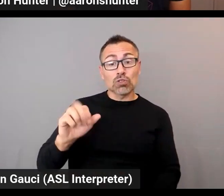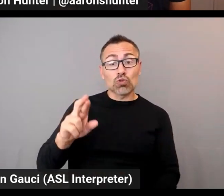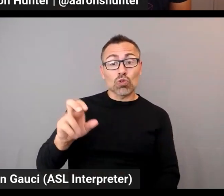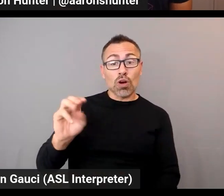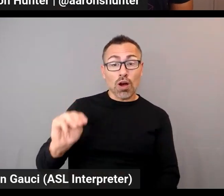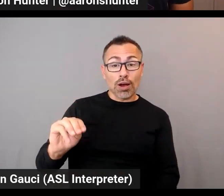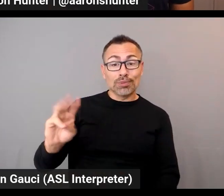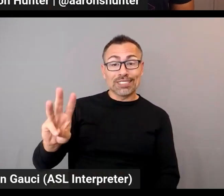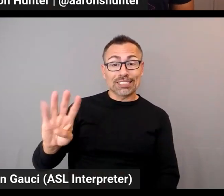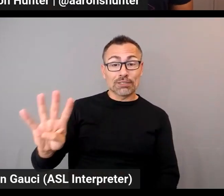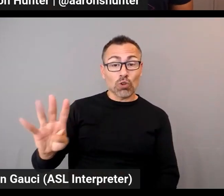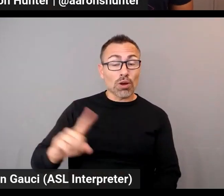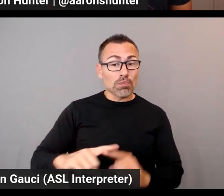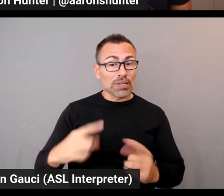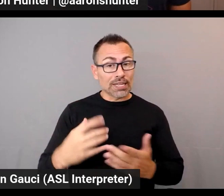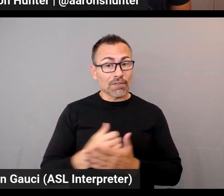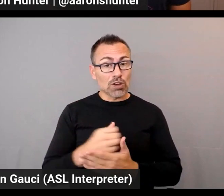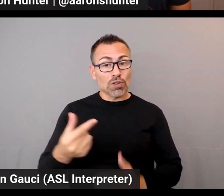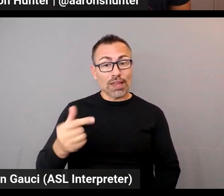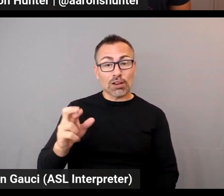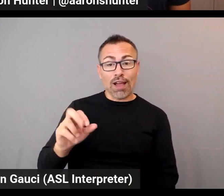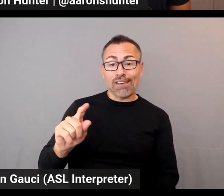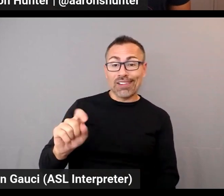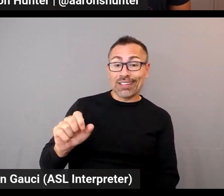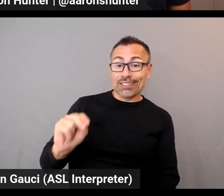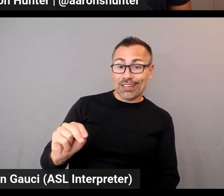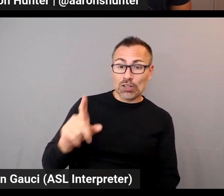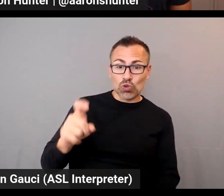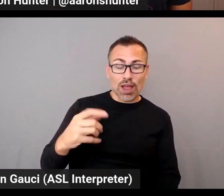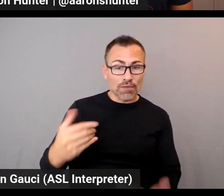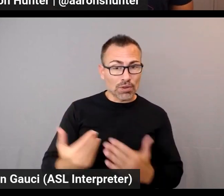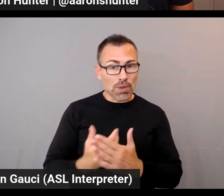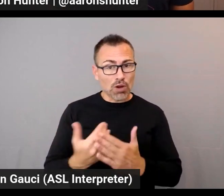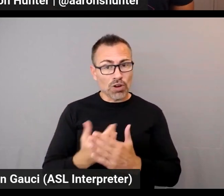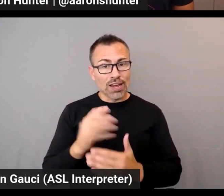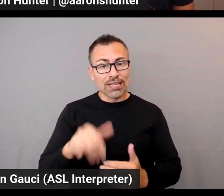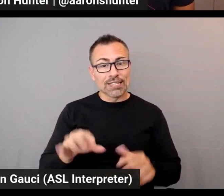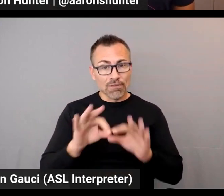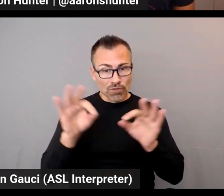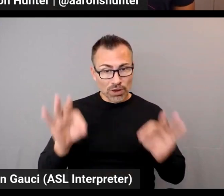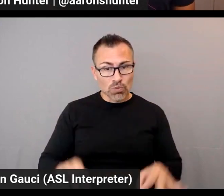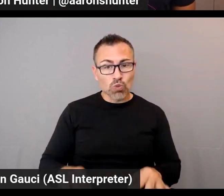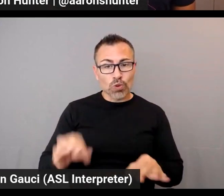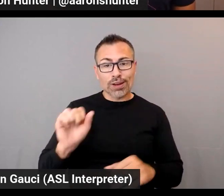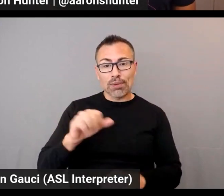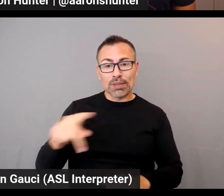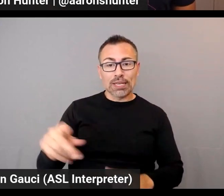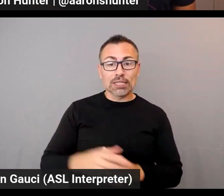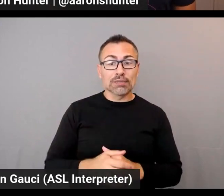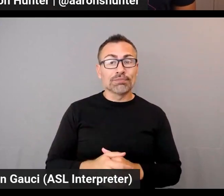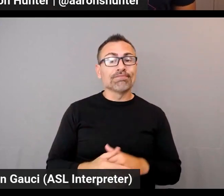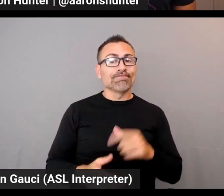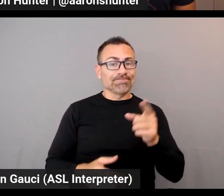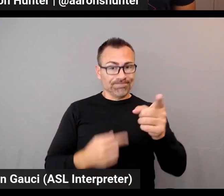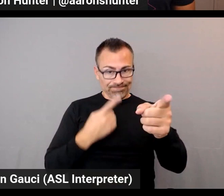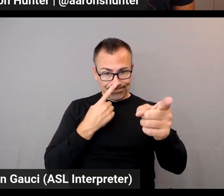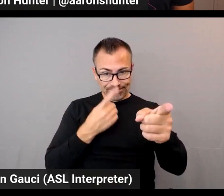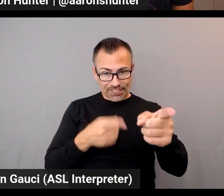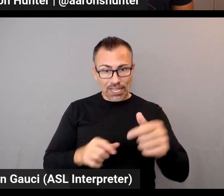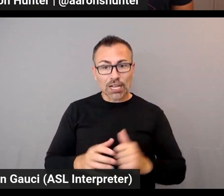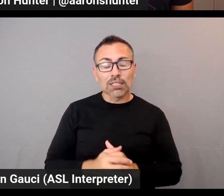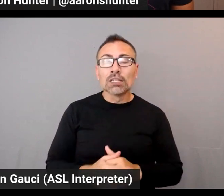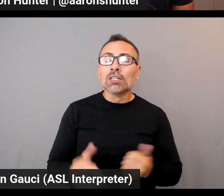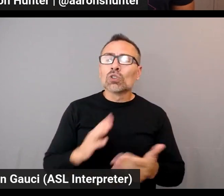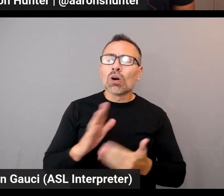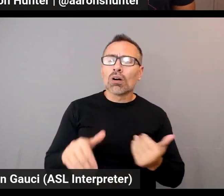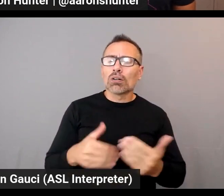that on our Graviton chips, you've got to modernize that framework application. Exactly. So you see all of these really cool features and